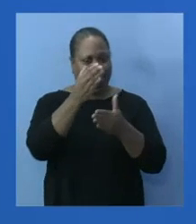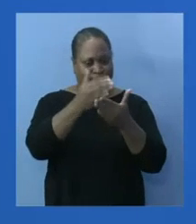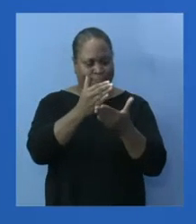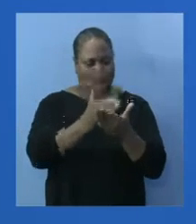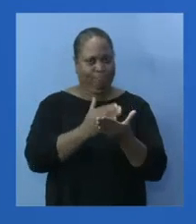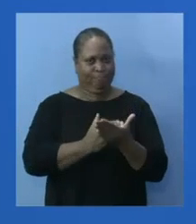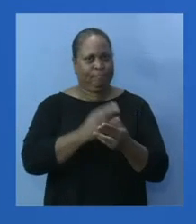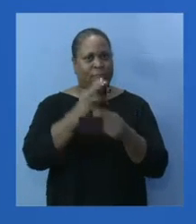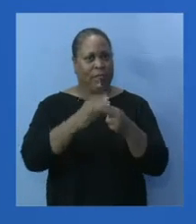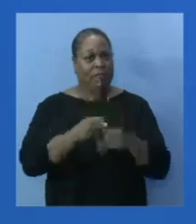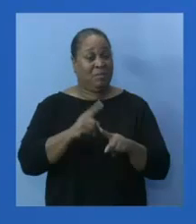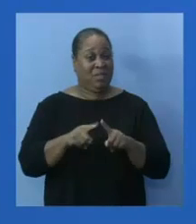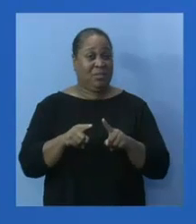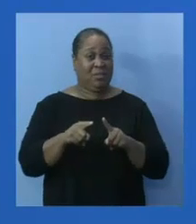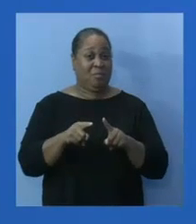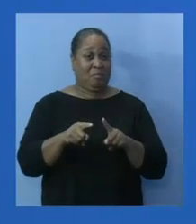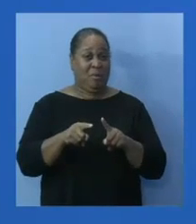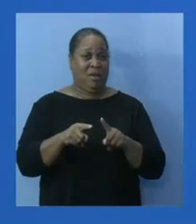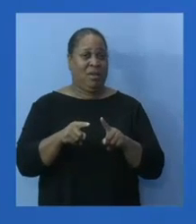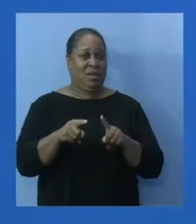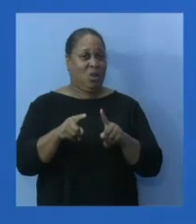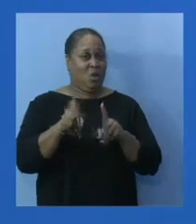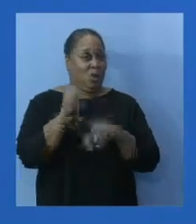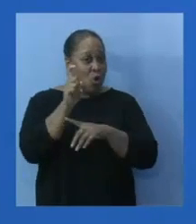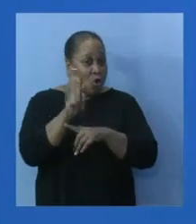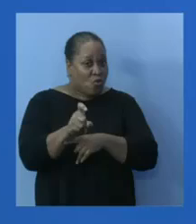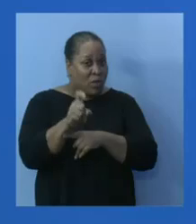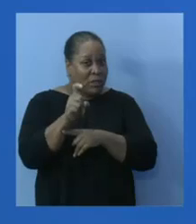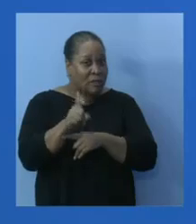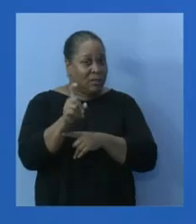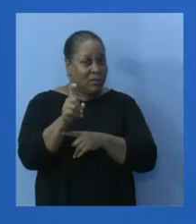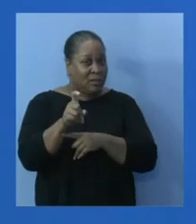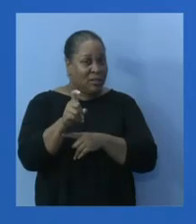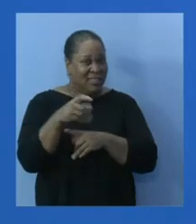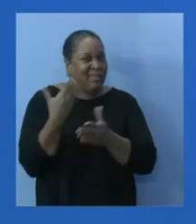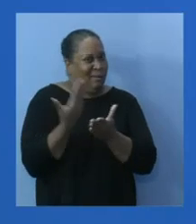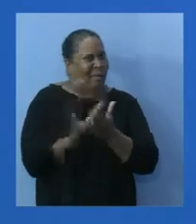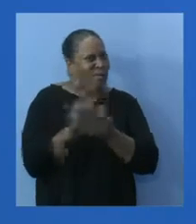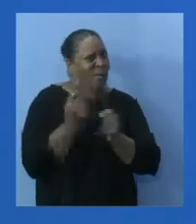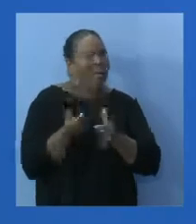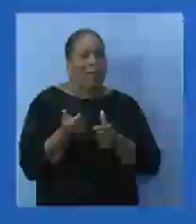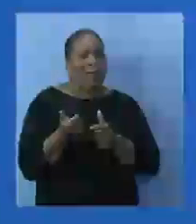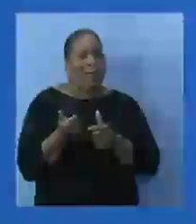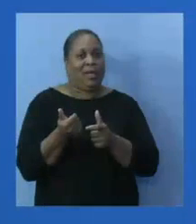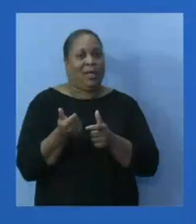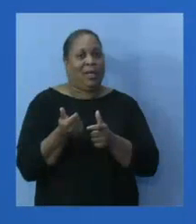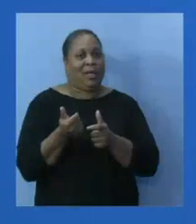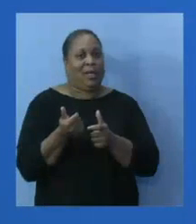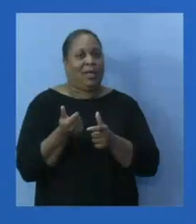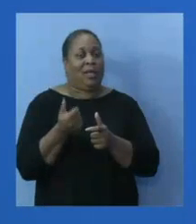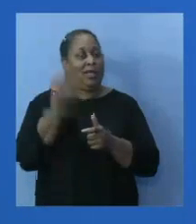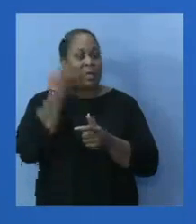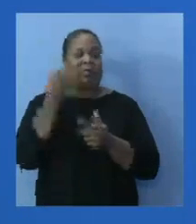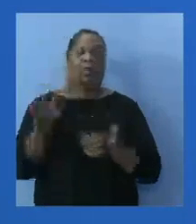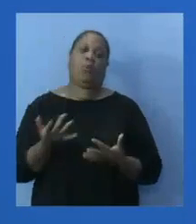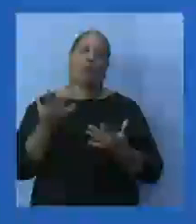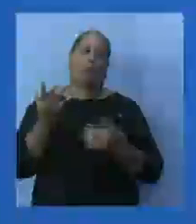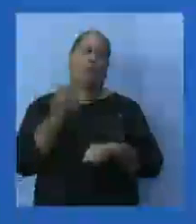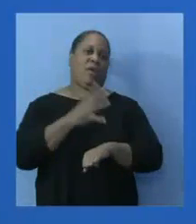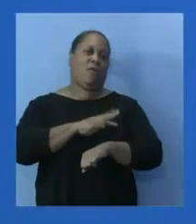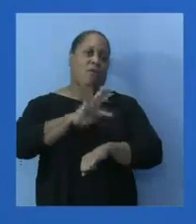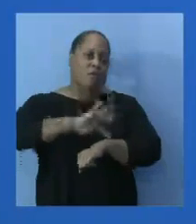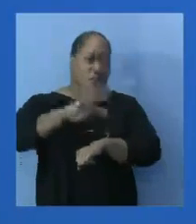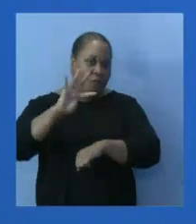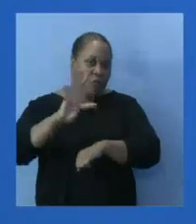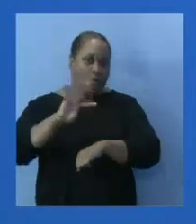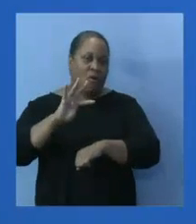to the criteria, it's also, we have to recognize that you have to be able to get there kind of quickly, because it's effectively, if they wait till 4 o'clock, so the